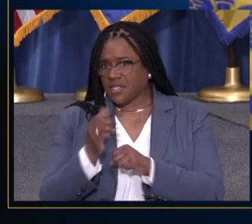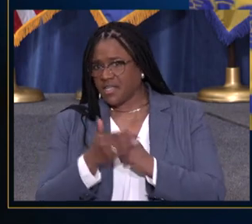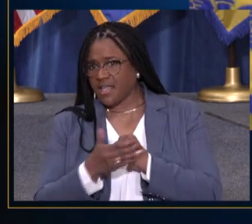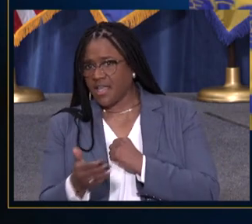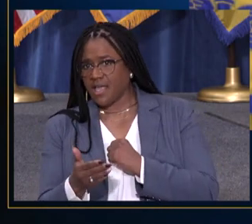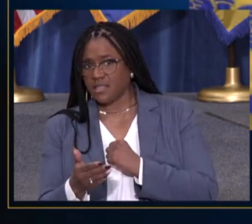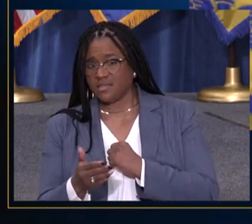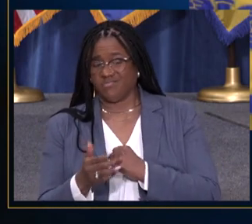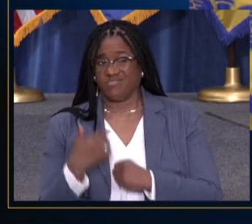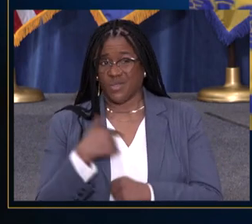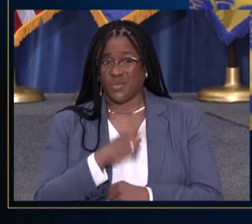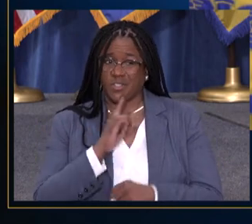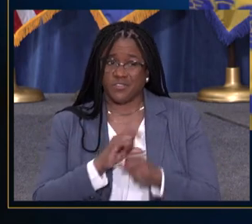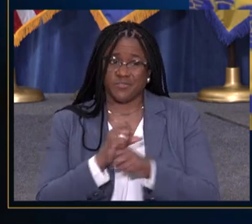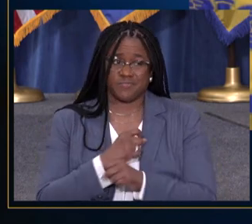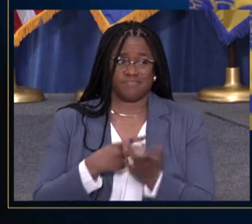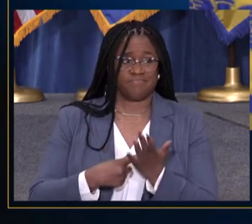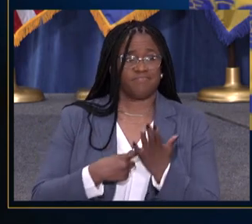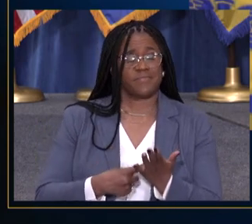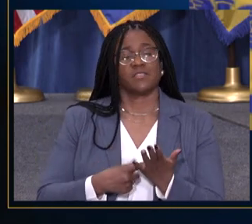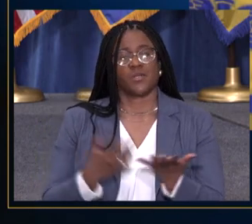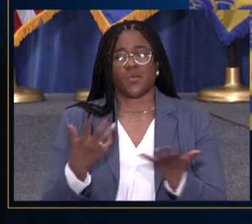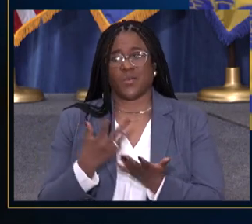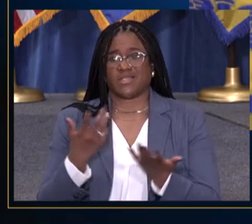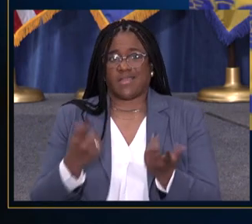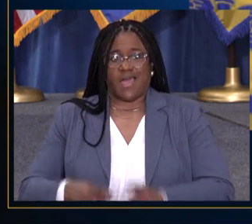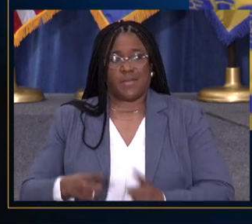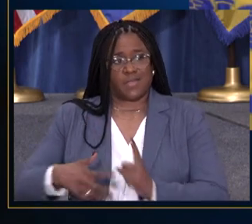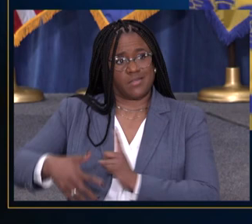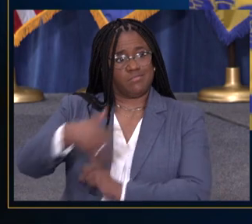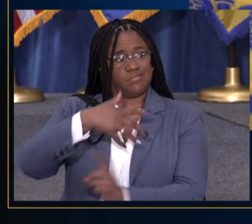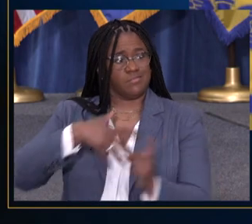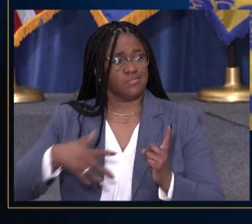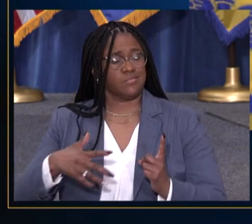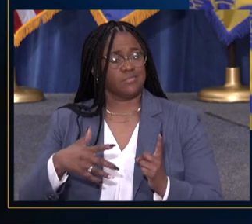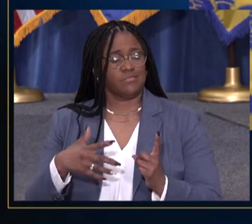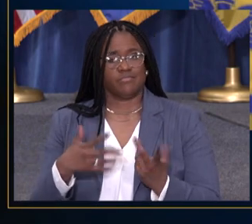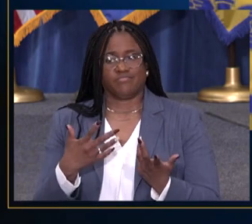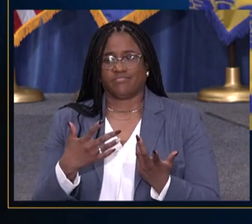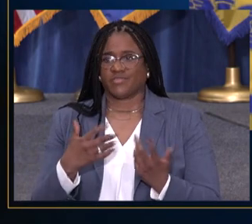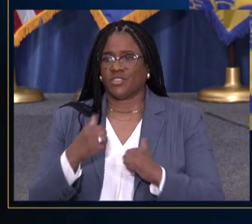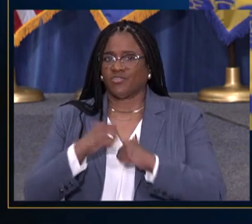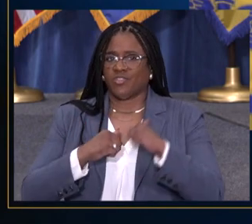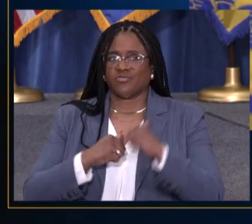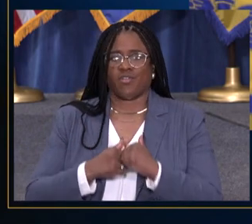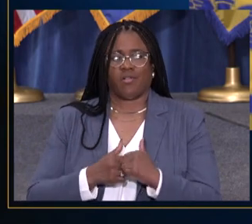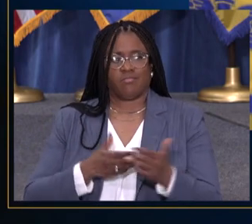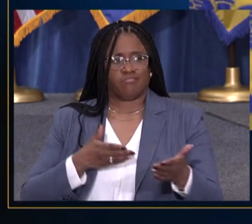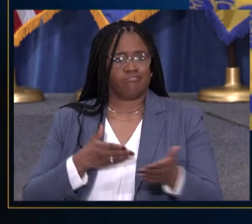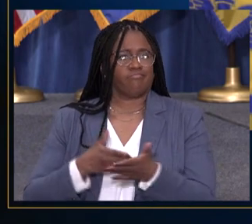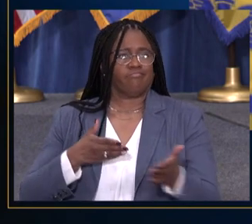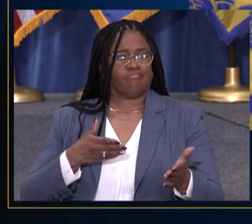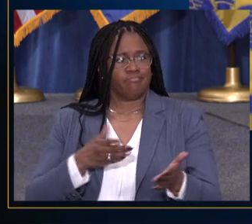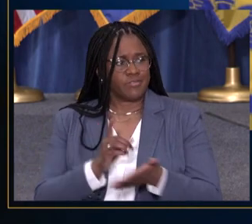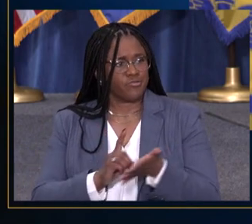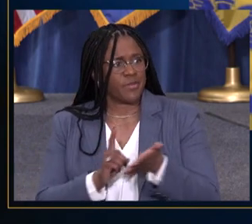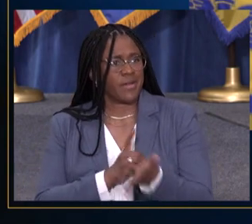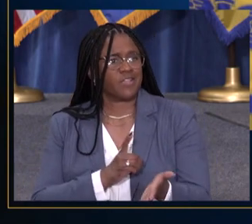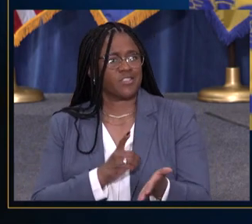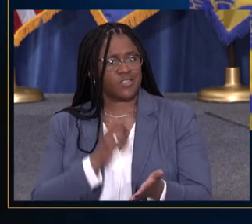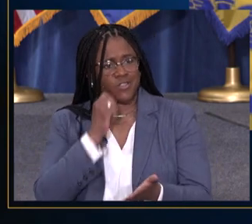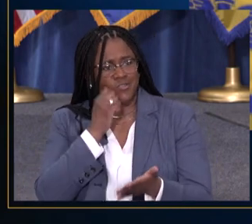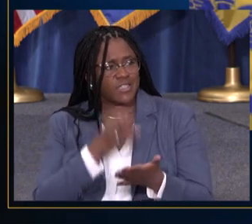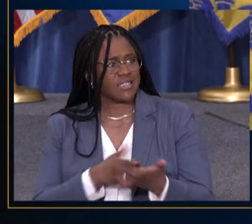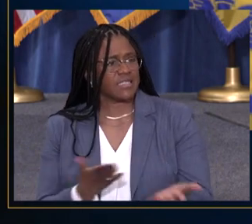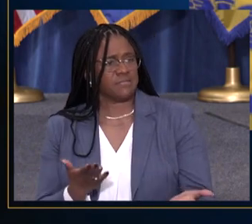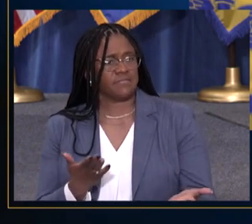real talk here about social drivers and structural discrimination and racism and the negative impacts